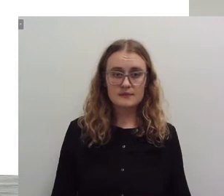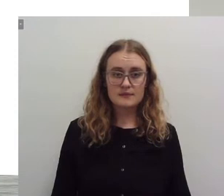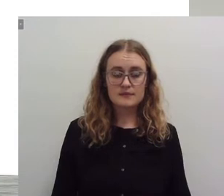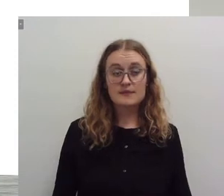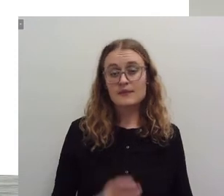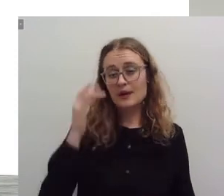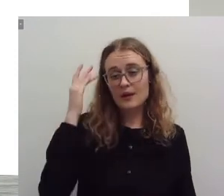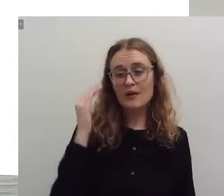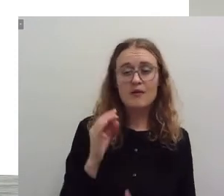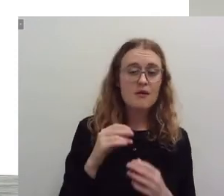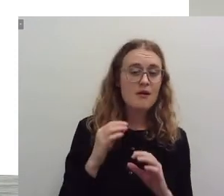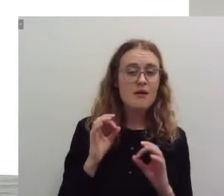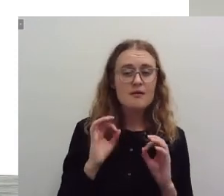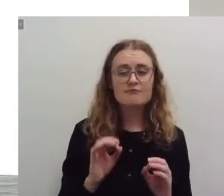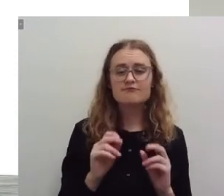is that